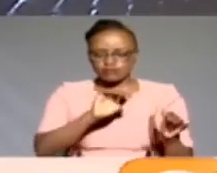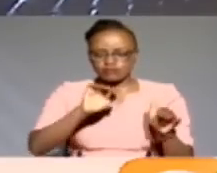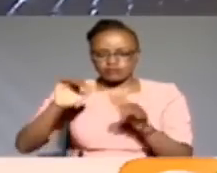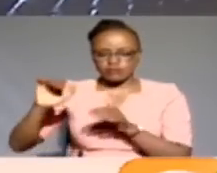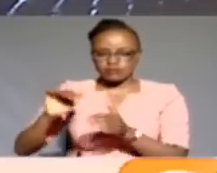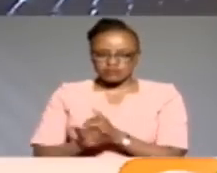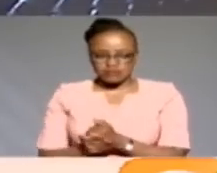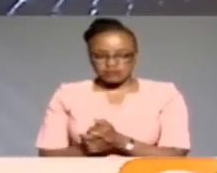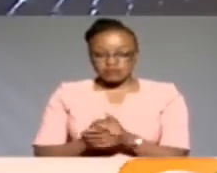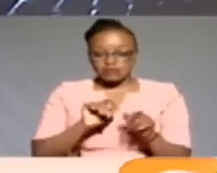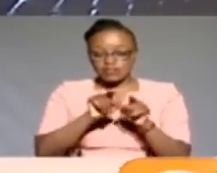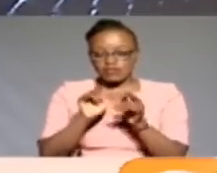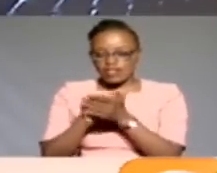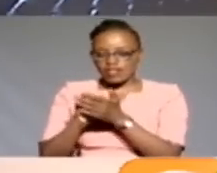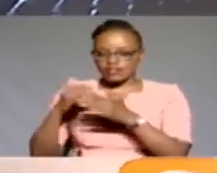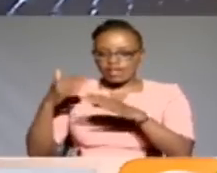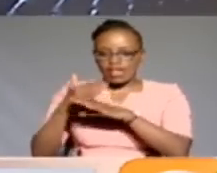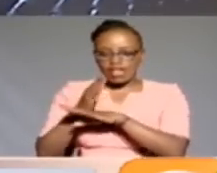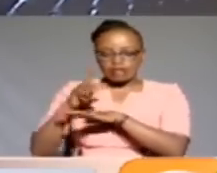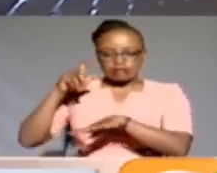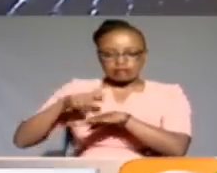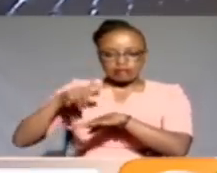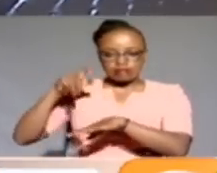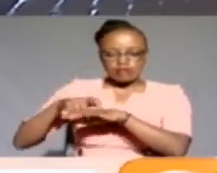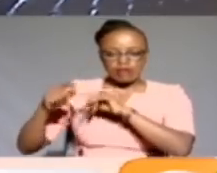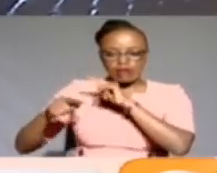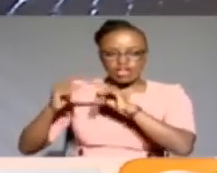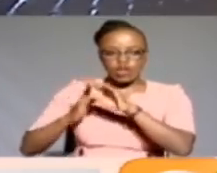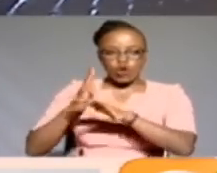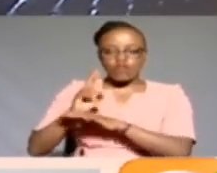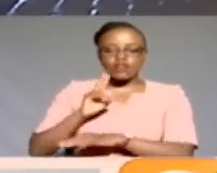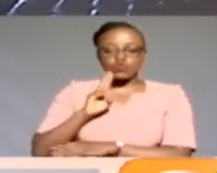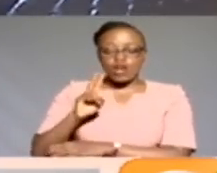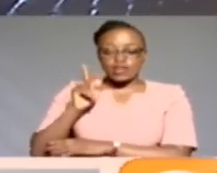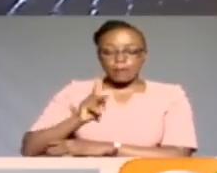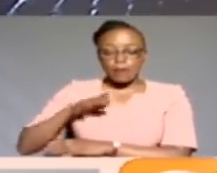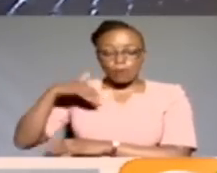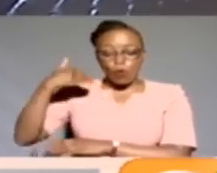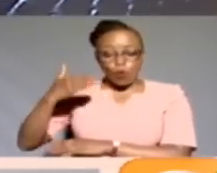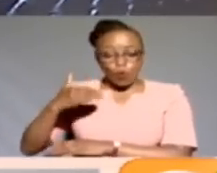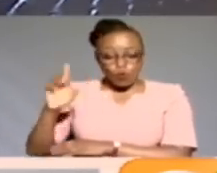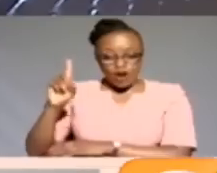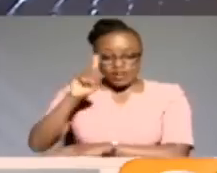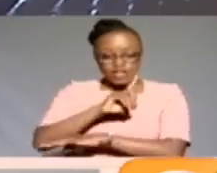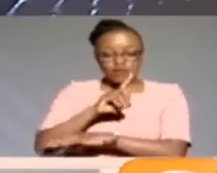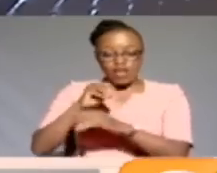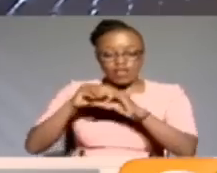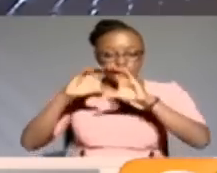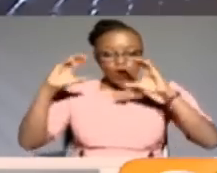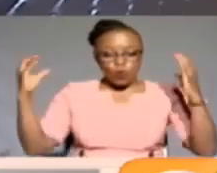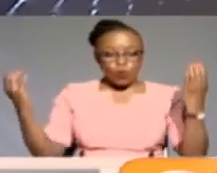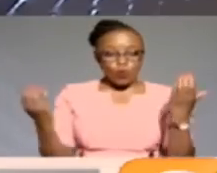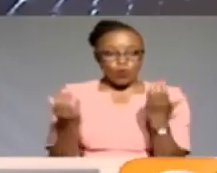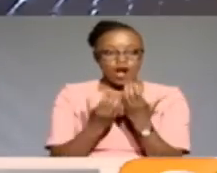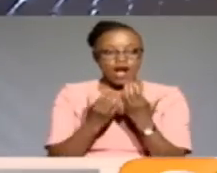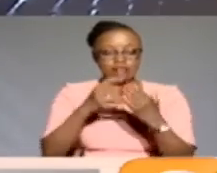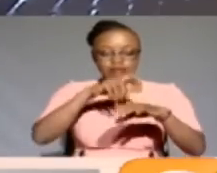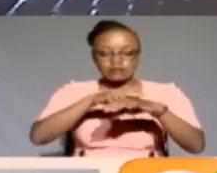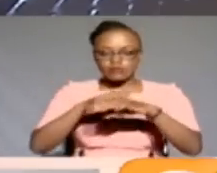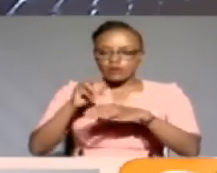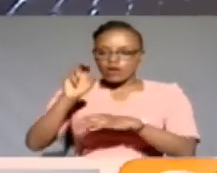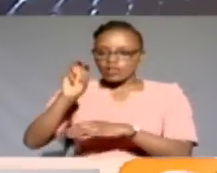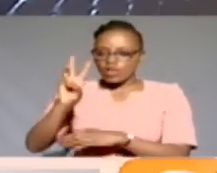And back here at home, venomous snake bites kill more than 200 people a day around the world. And while the World